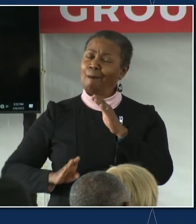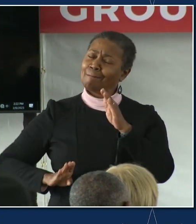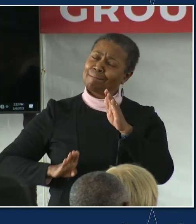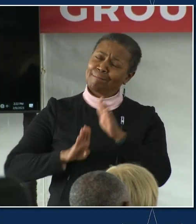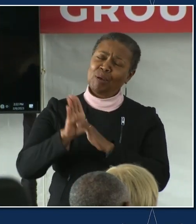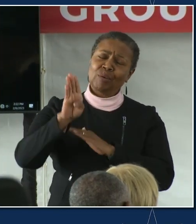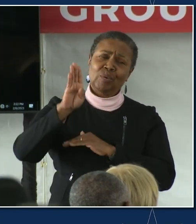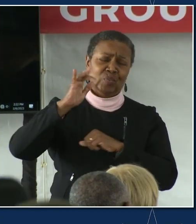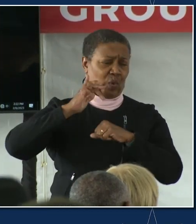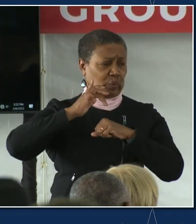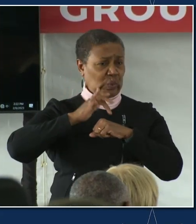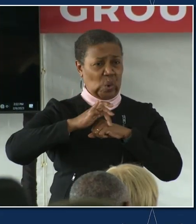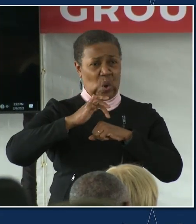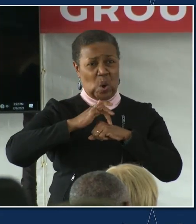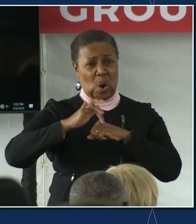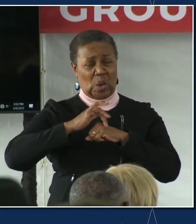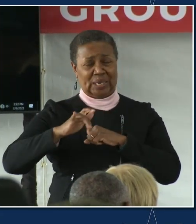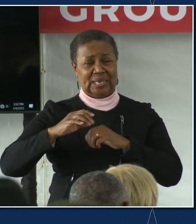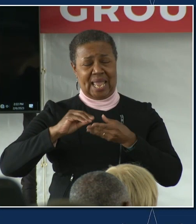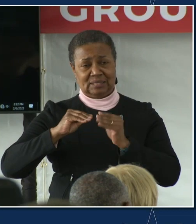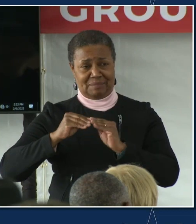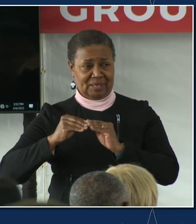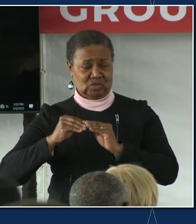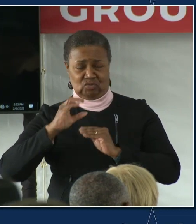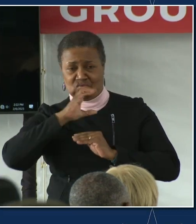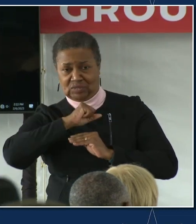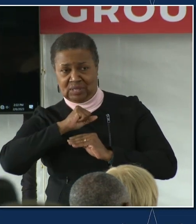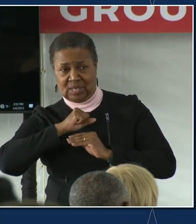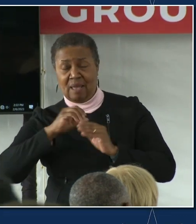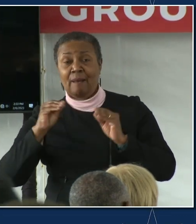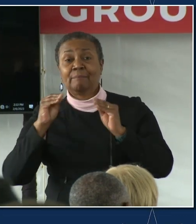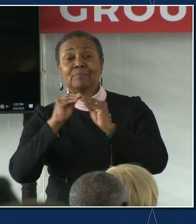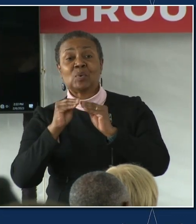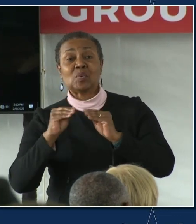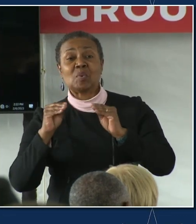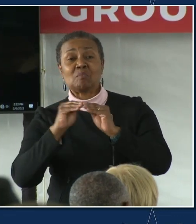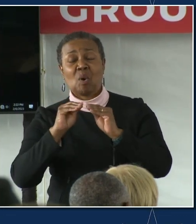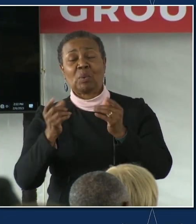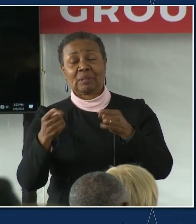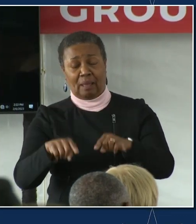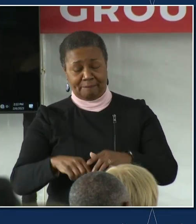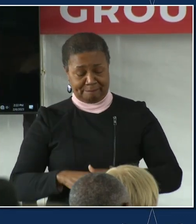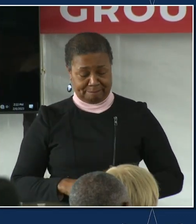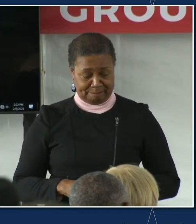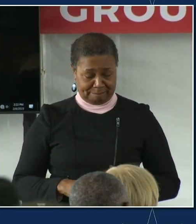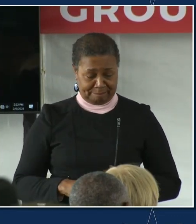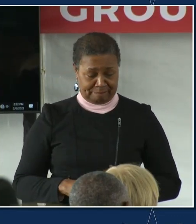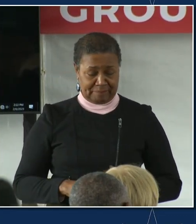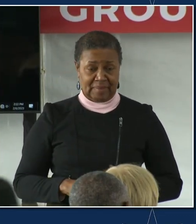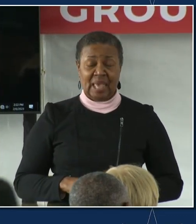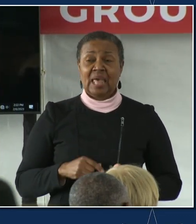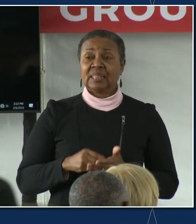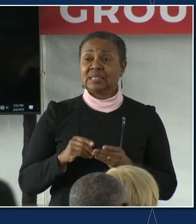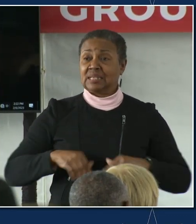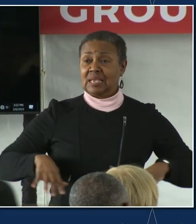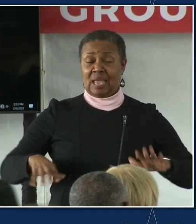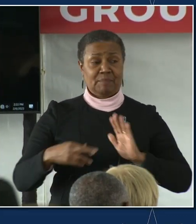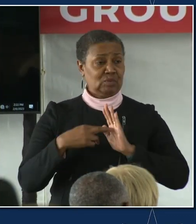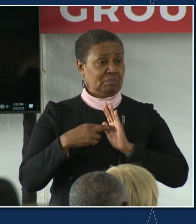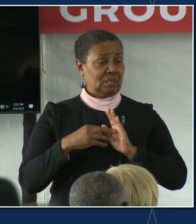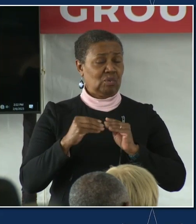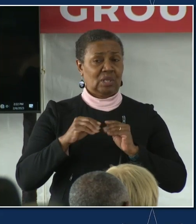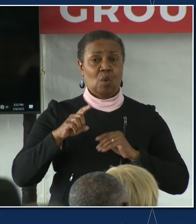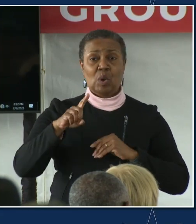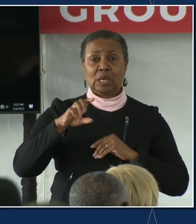those early estimations, and more is coming. So this planned campus represents more